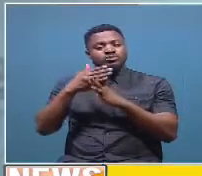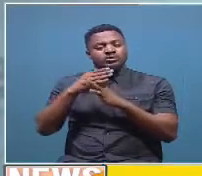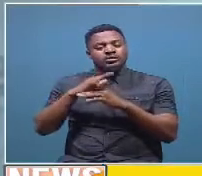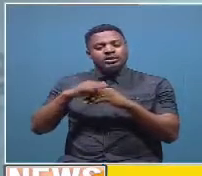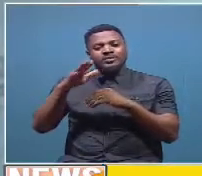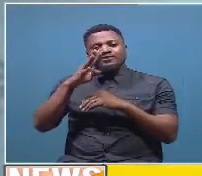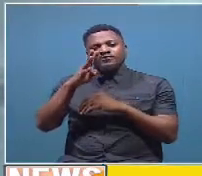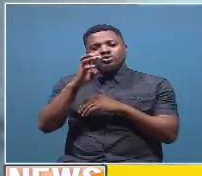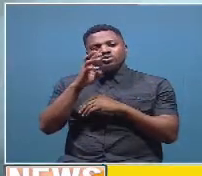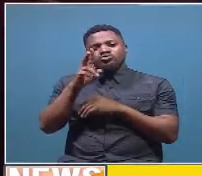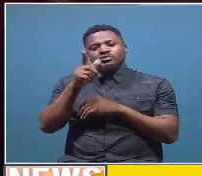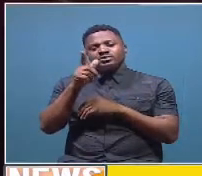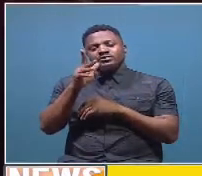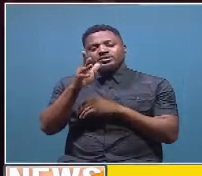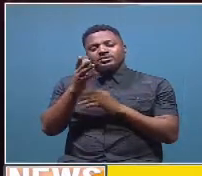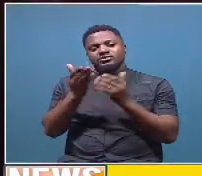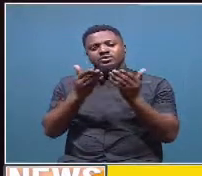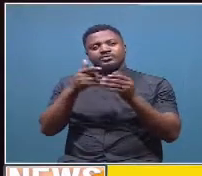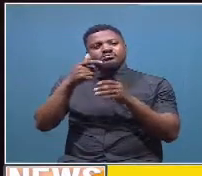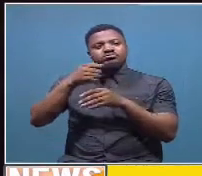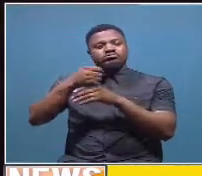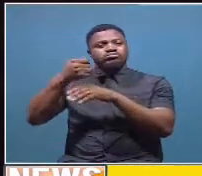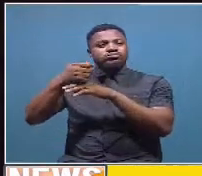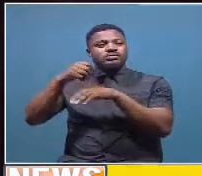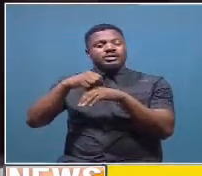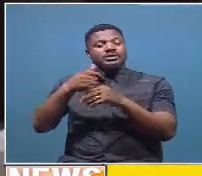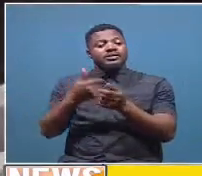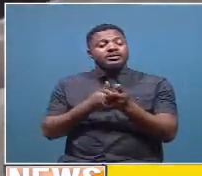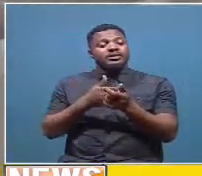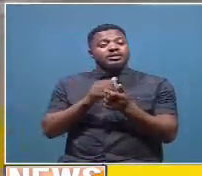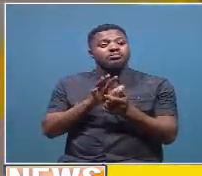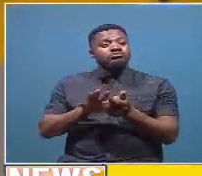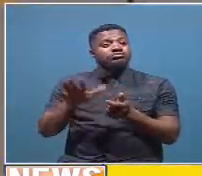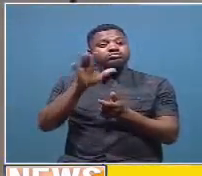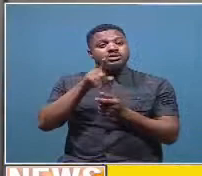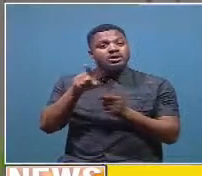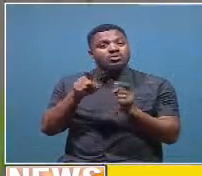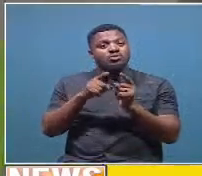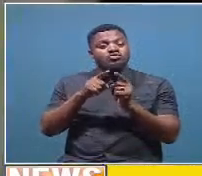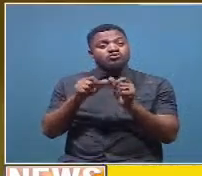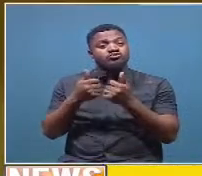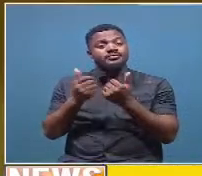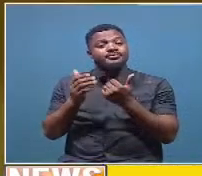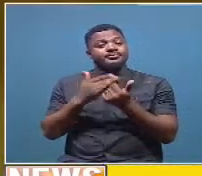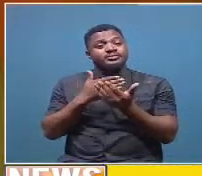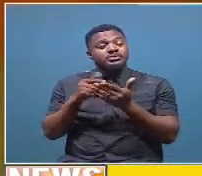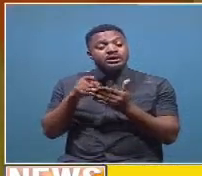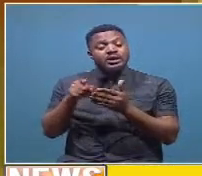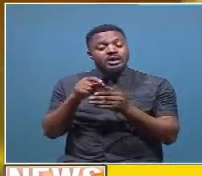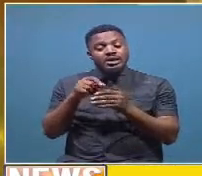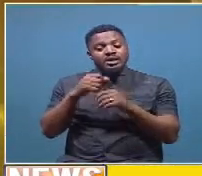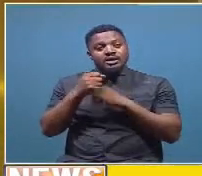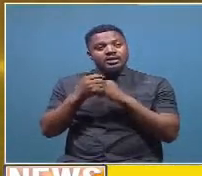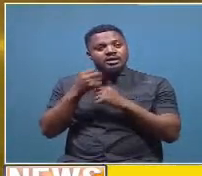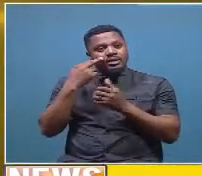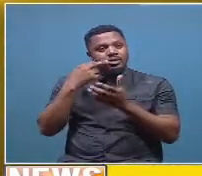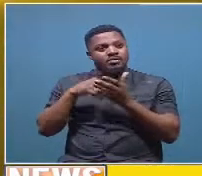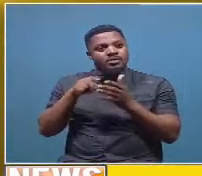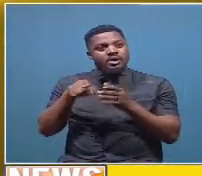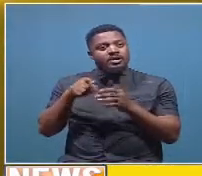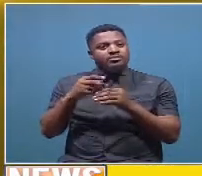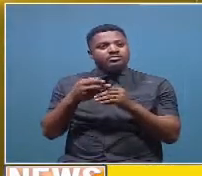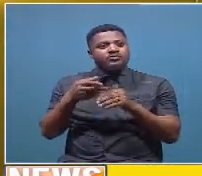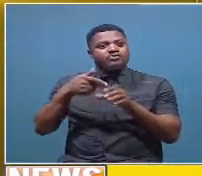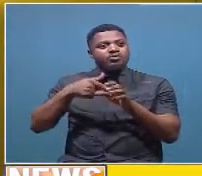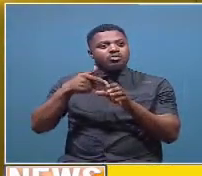over 424 service stations across the country. Despite the challenging nature of the year under review, the company's volume